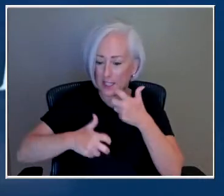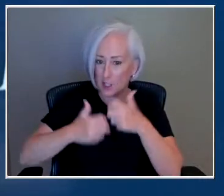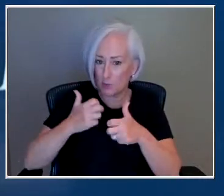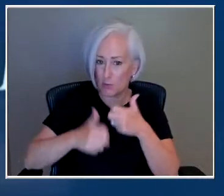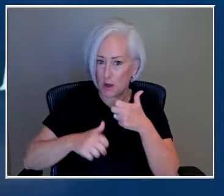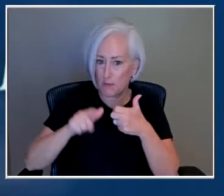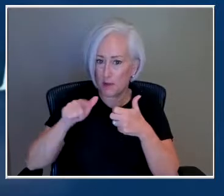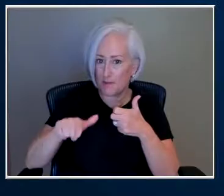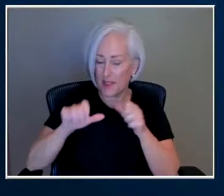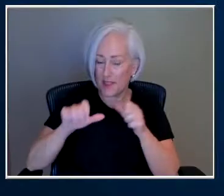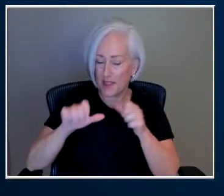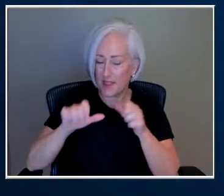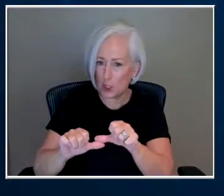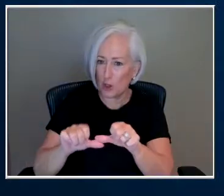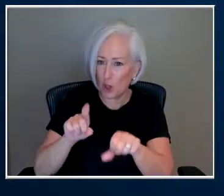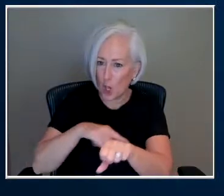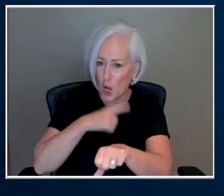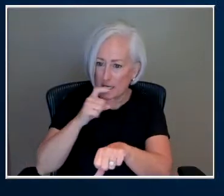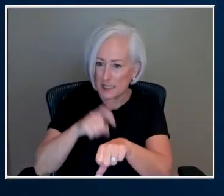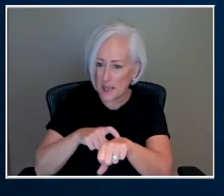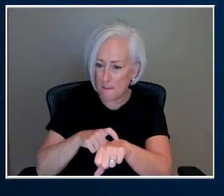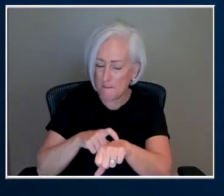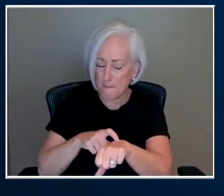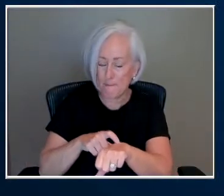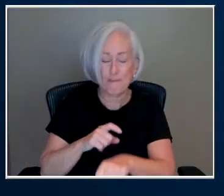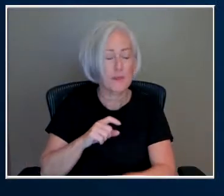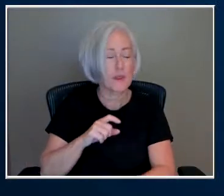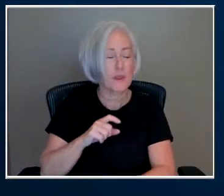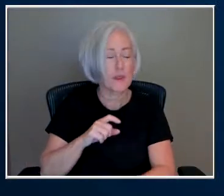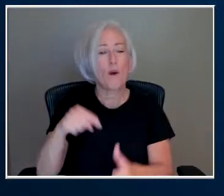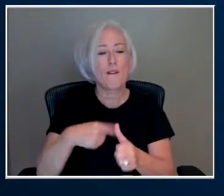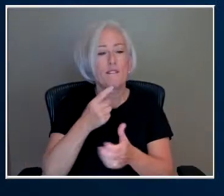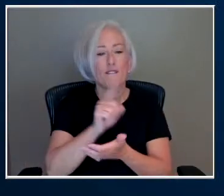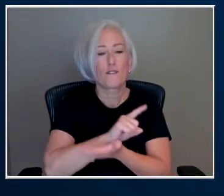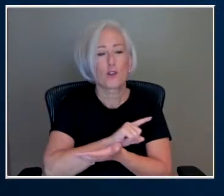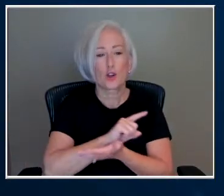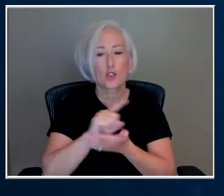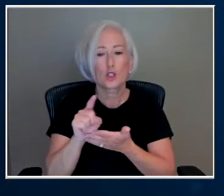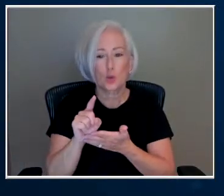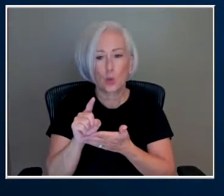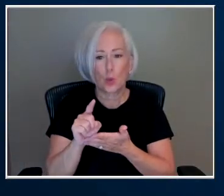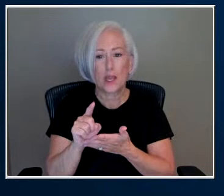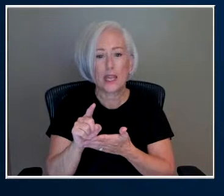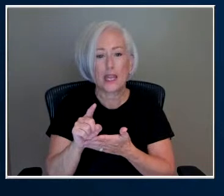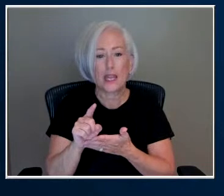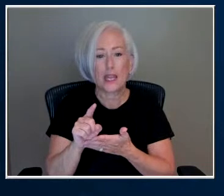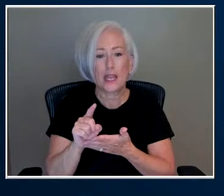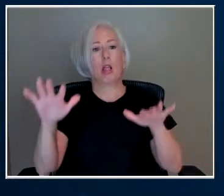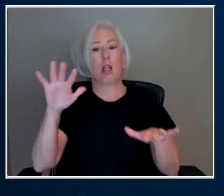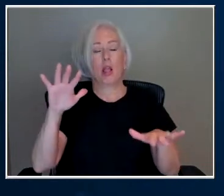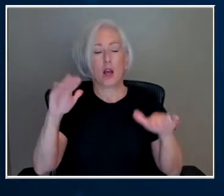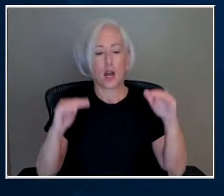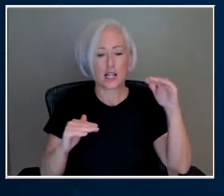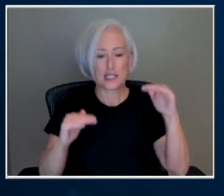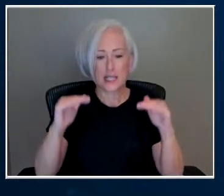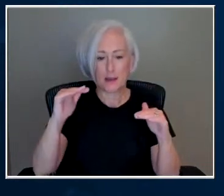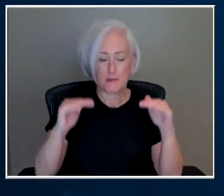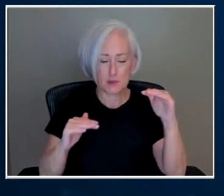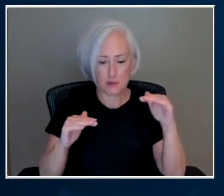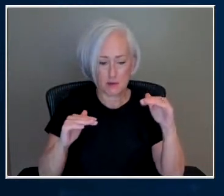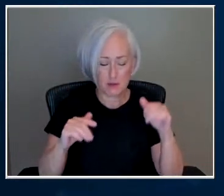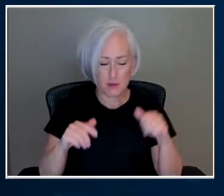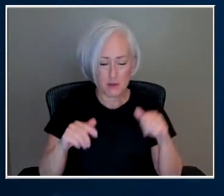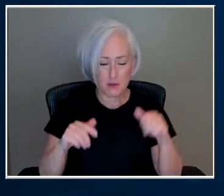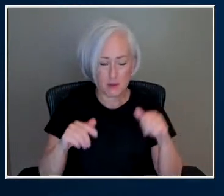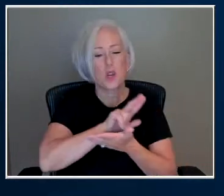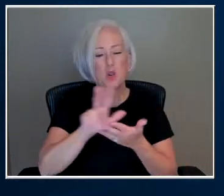long? No, the first week was, I was really unsteady, but after about 3 weeks it went